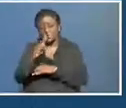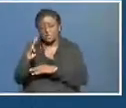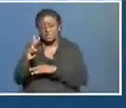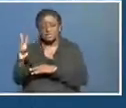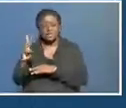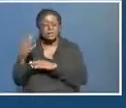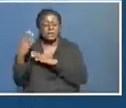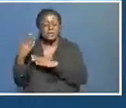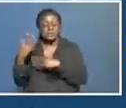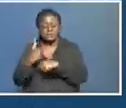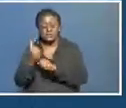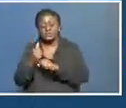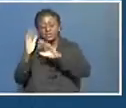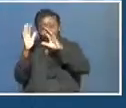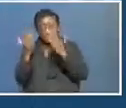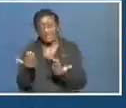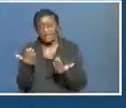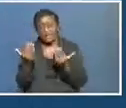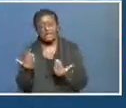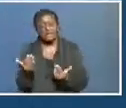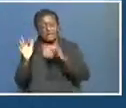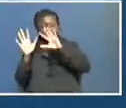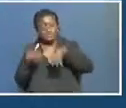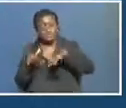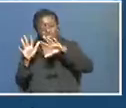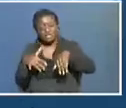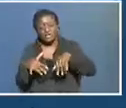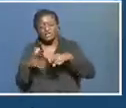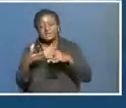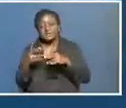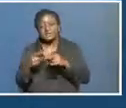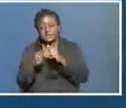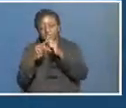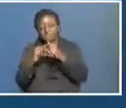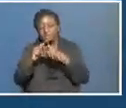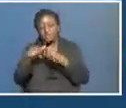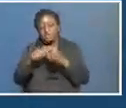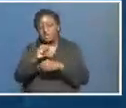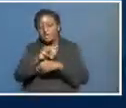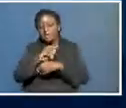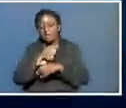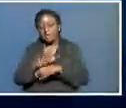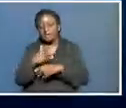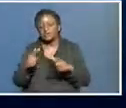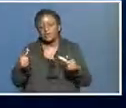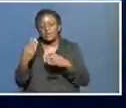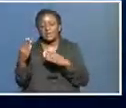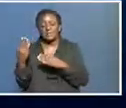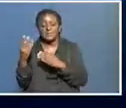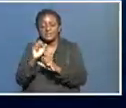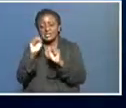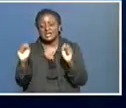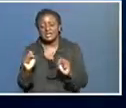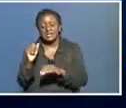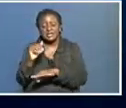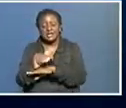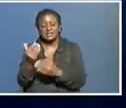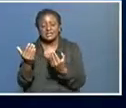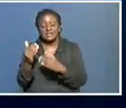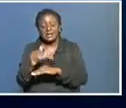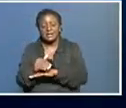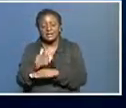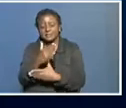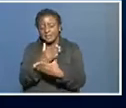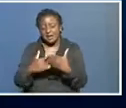that will fire up some heavy showers, particularly around Abaco and Grand Bahama on Saturday night. Tonight, though, we're going in for partly cloudy, very